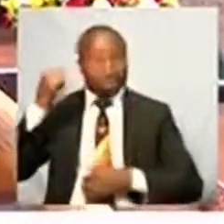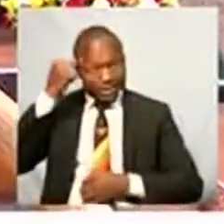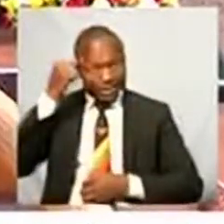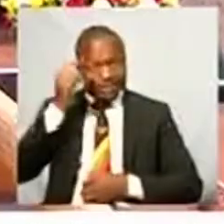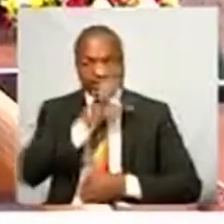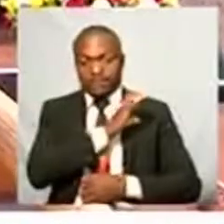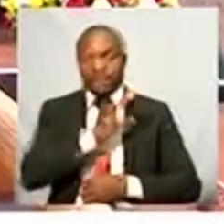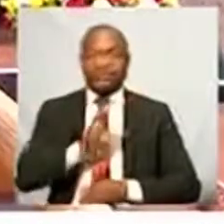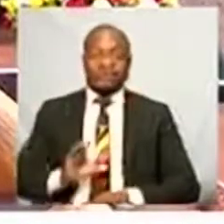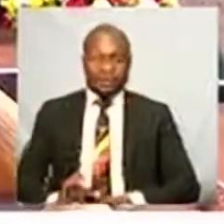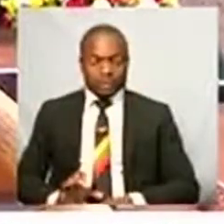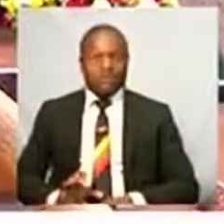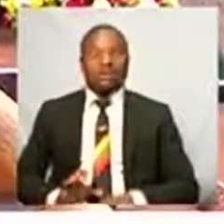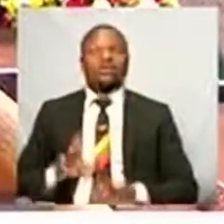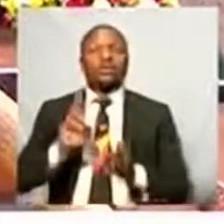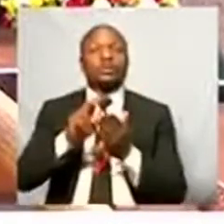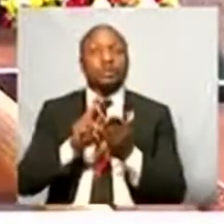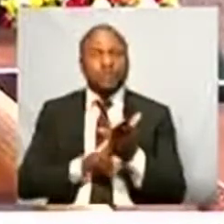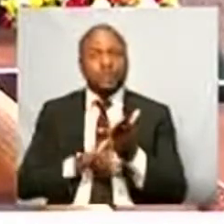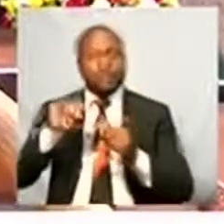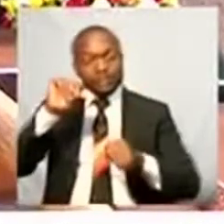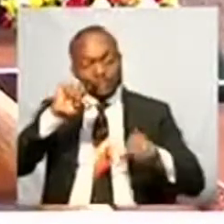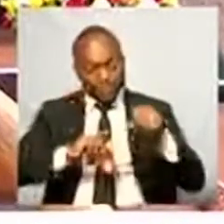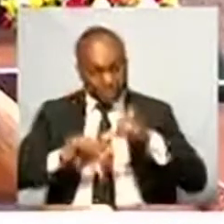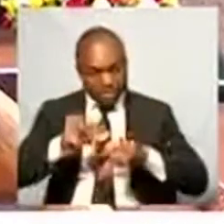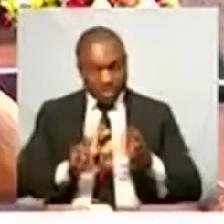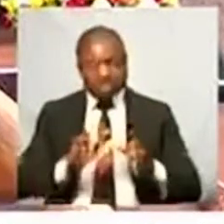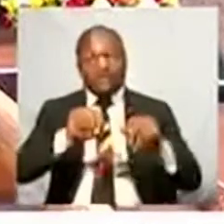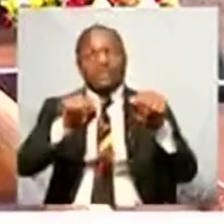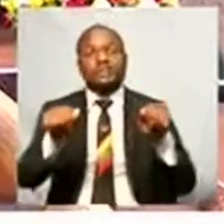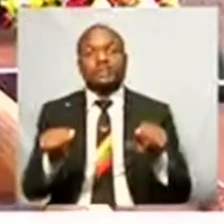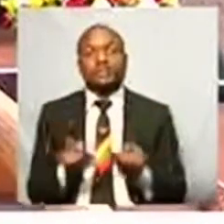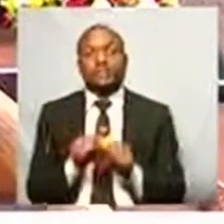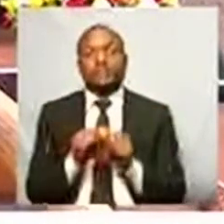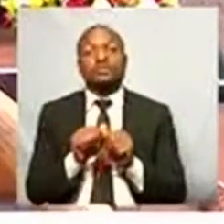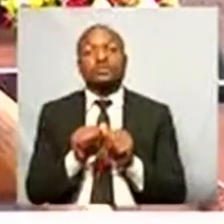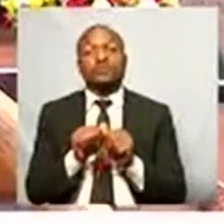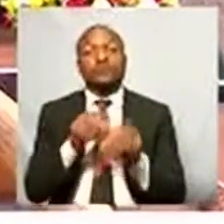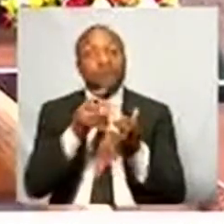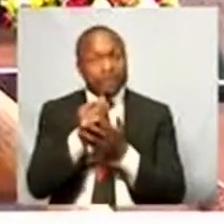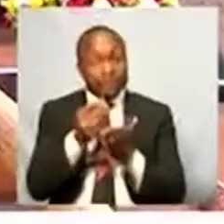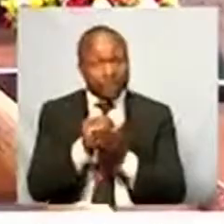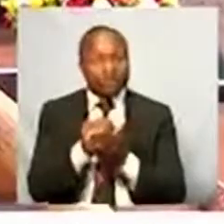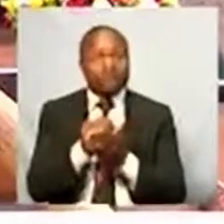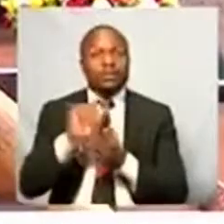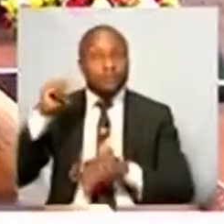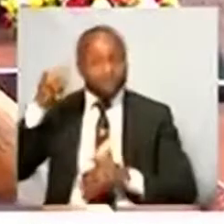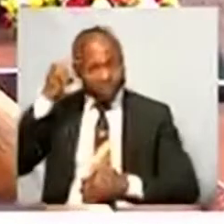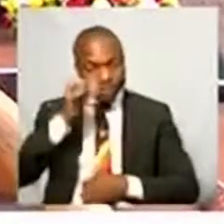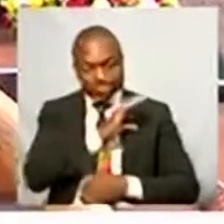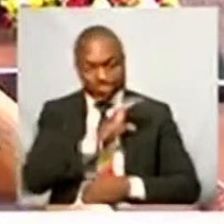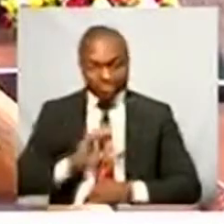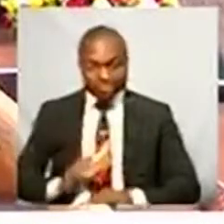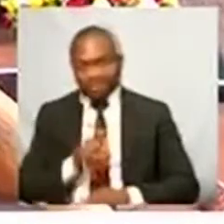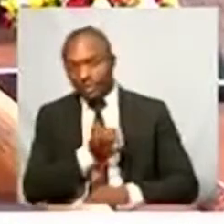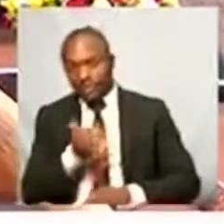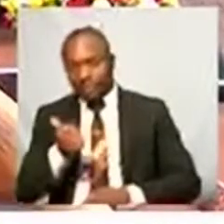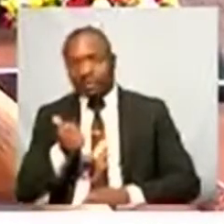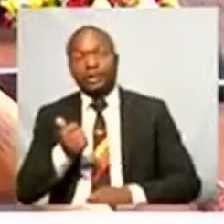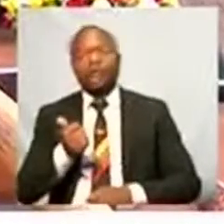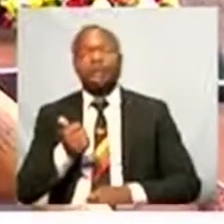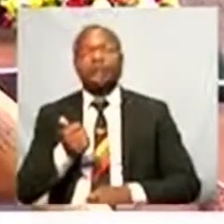Parastatal Bodies, on the report of the Auditor General, on the accounts of parastatal bodies and other